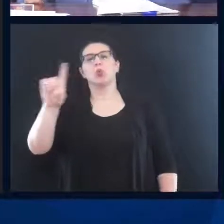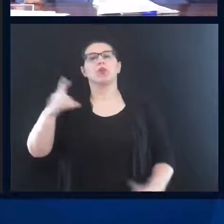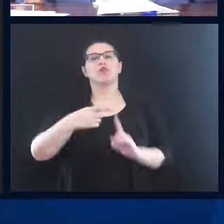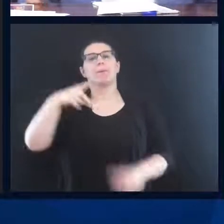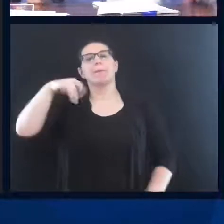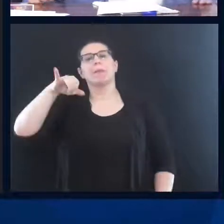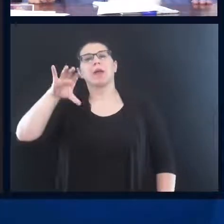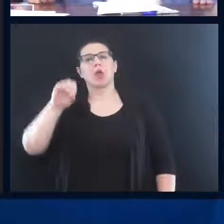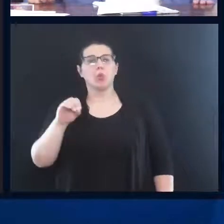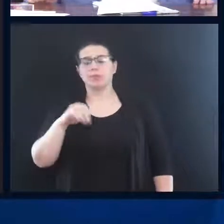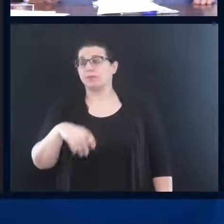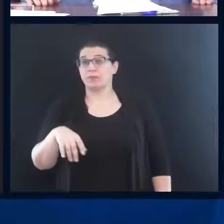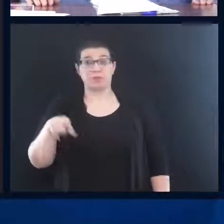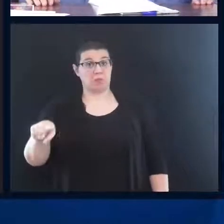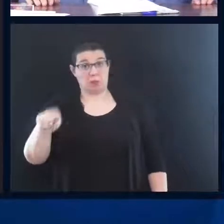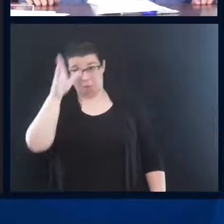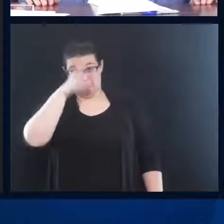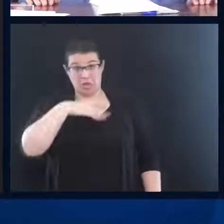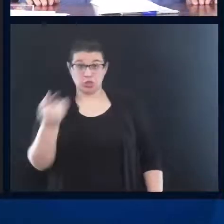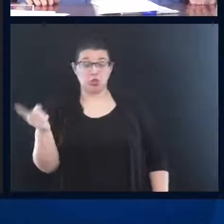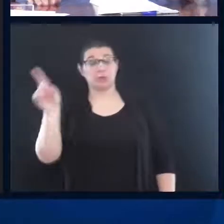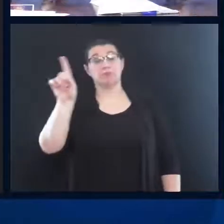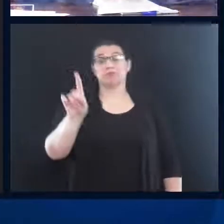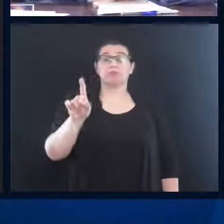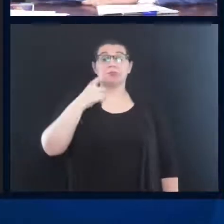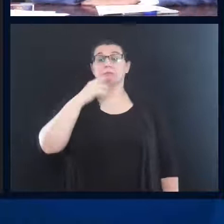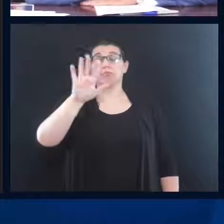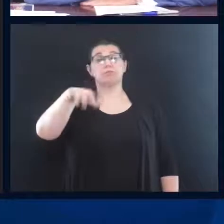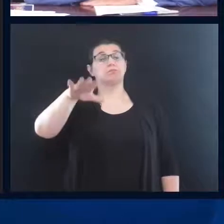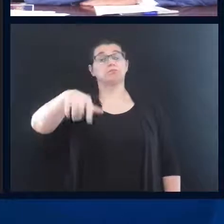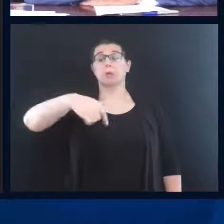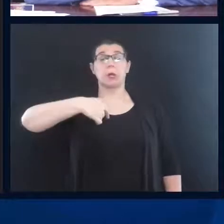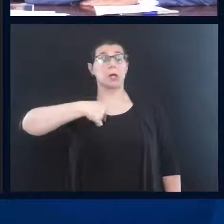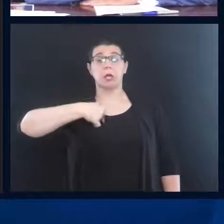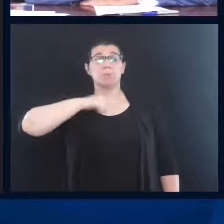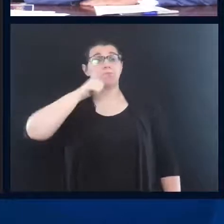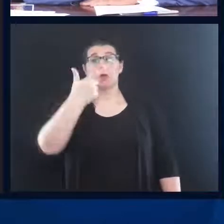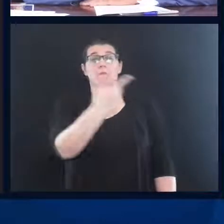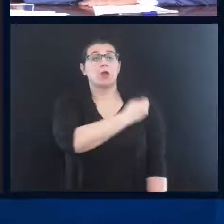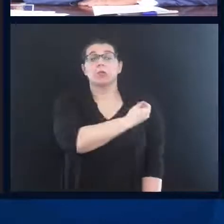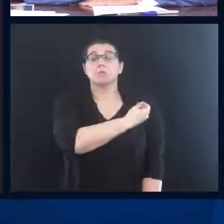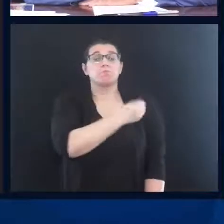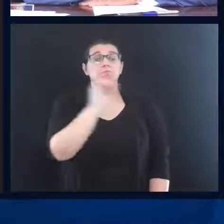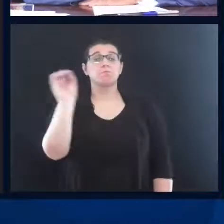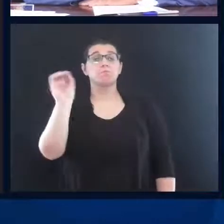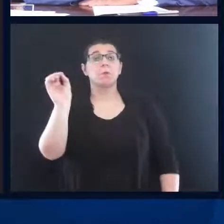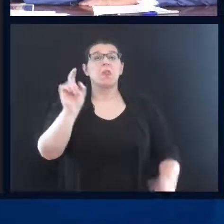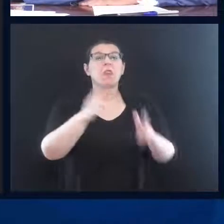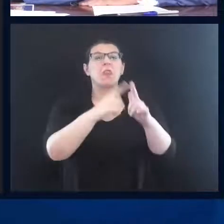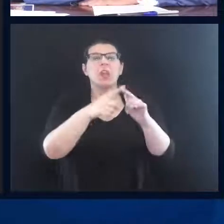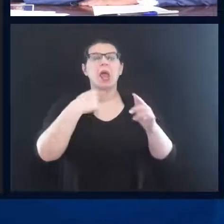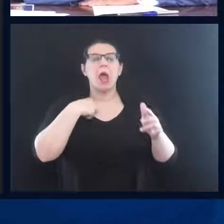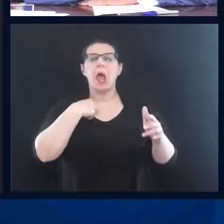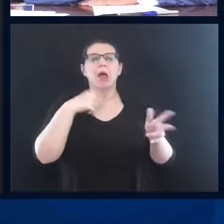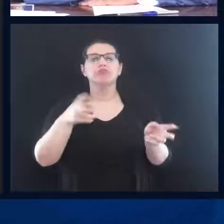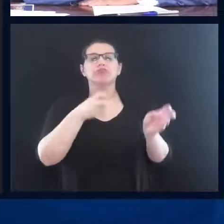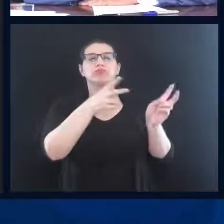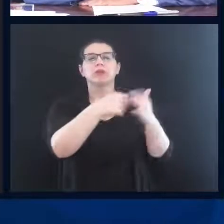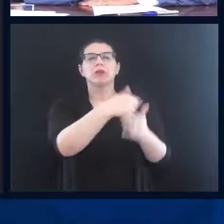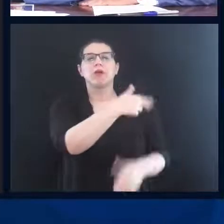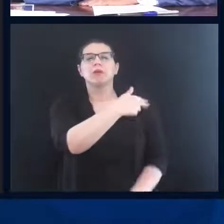you know, I didn't get vaccinated, and I ended up in the ICU unit in the